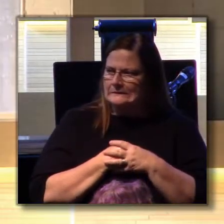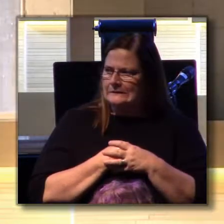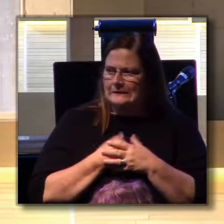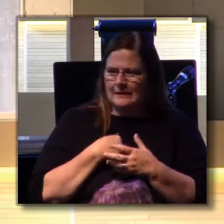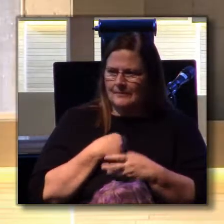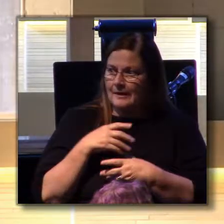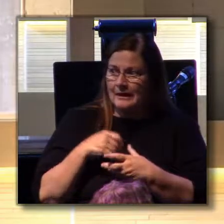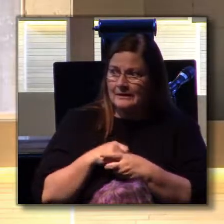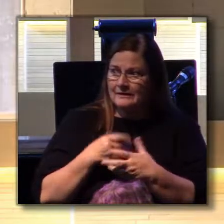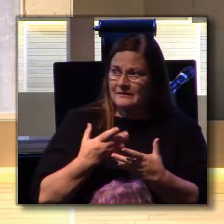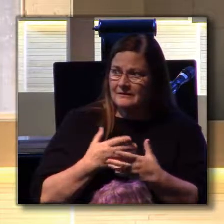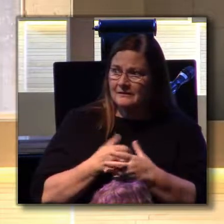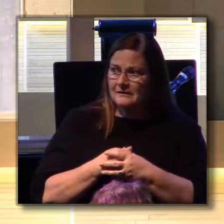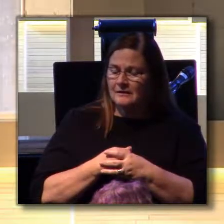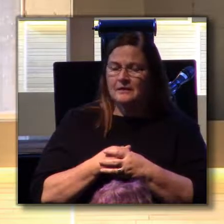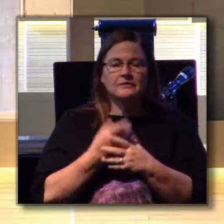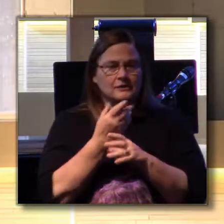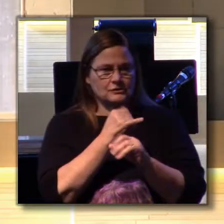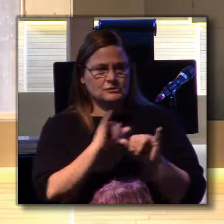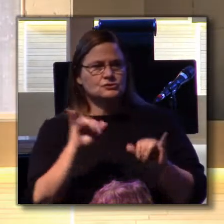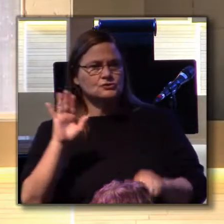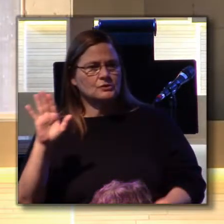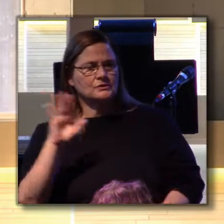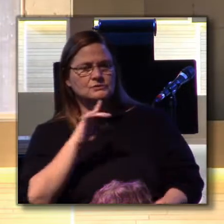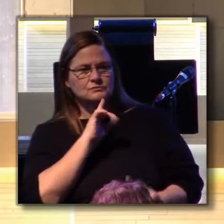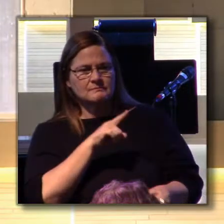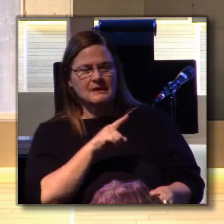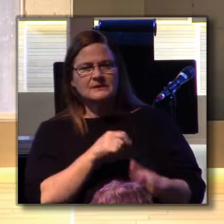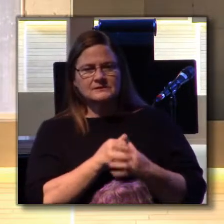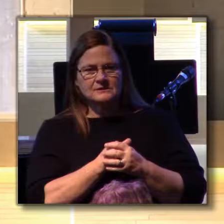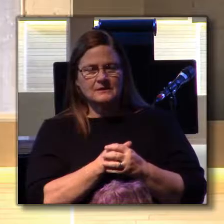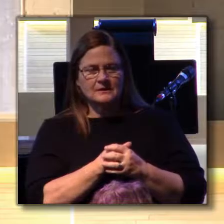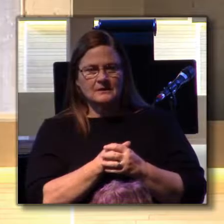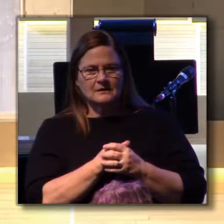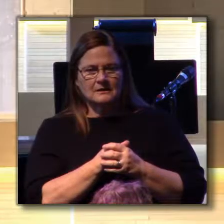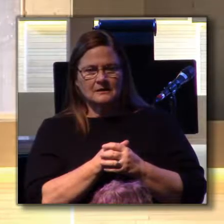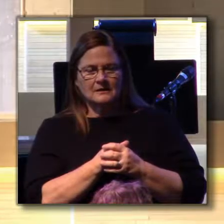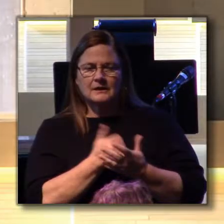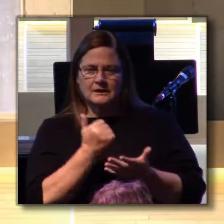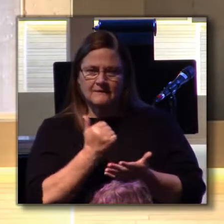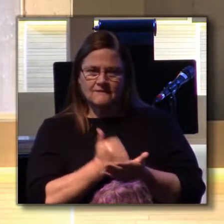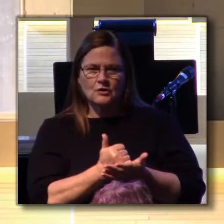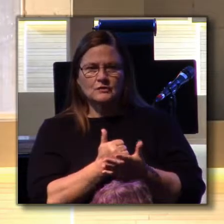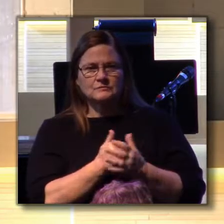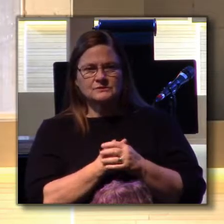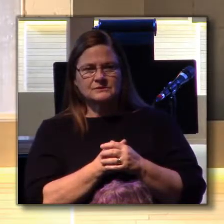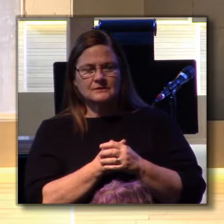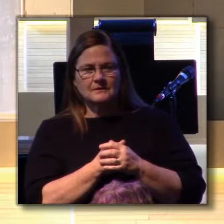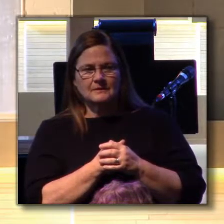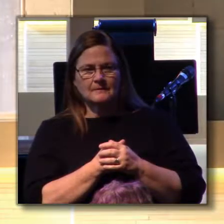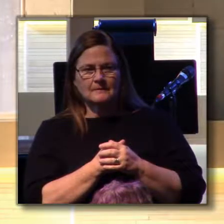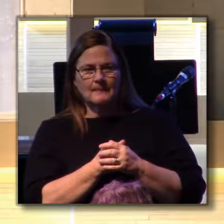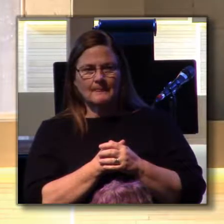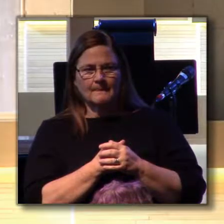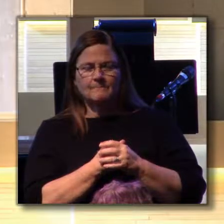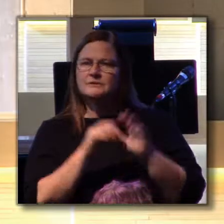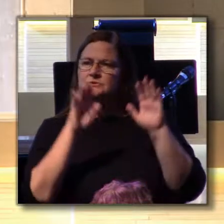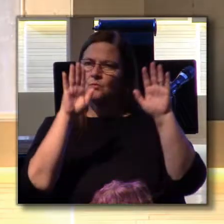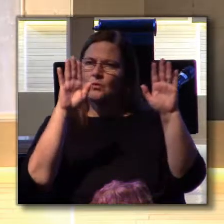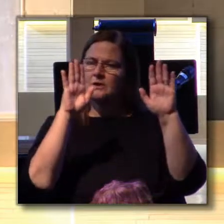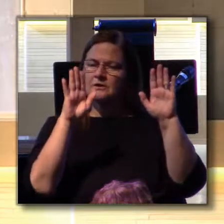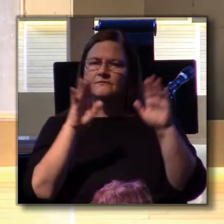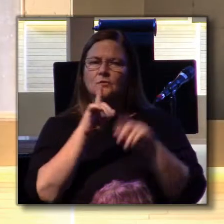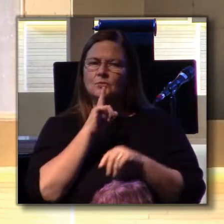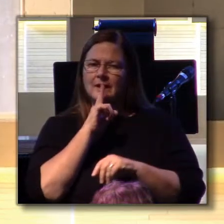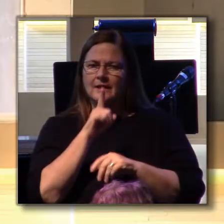Yeshua responds, and he confirms and he affirms this wonderful reality.